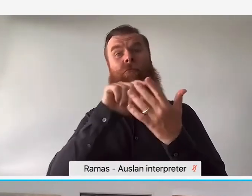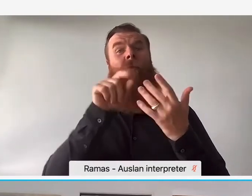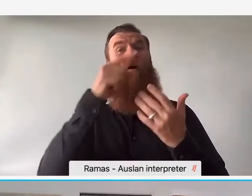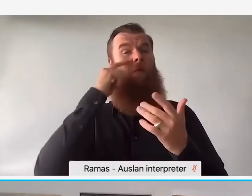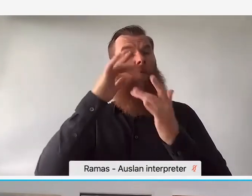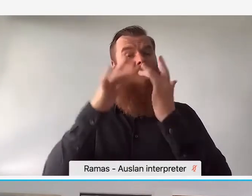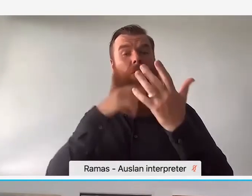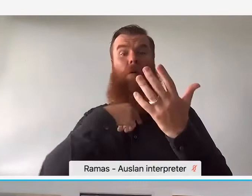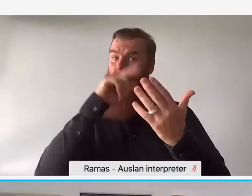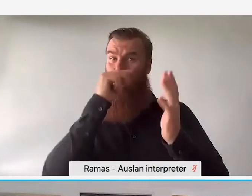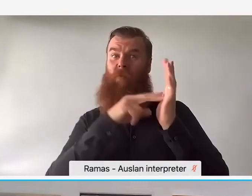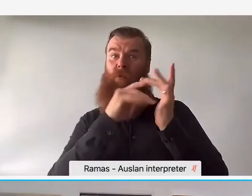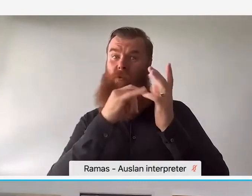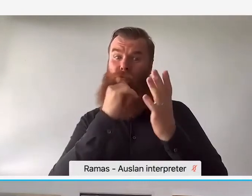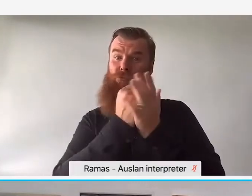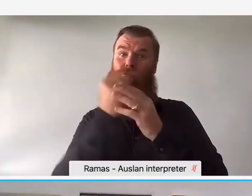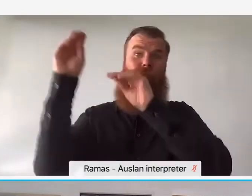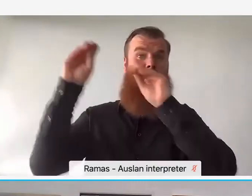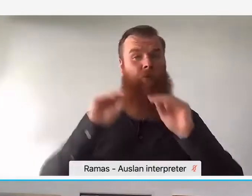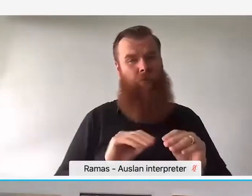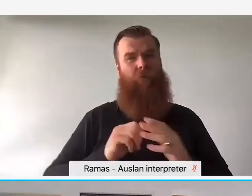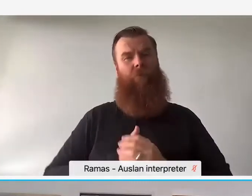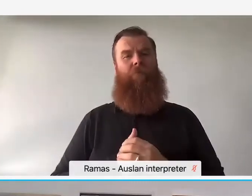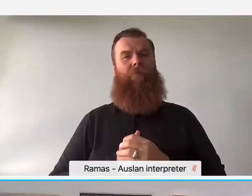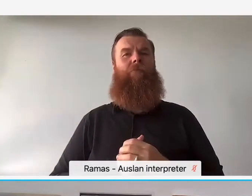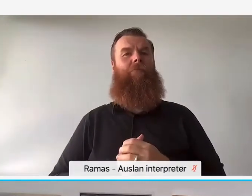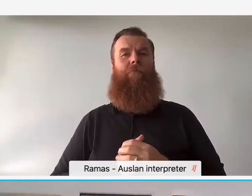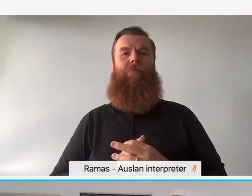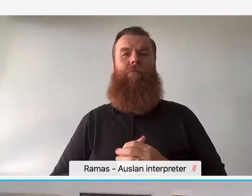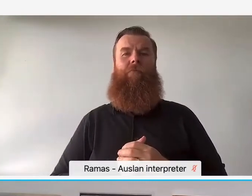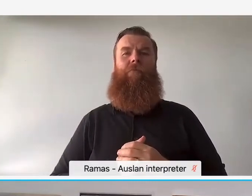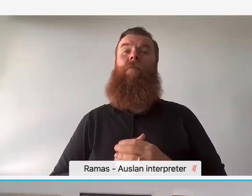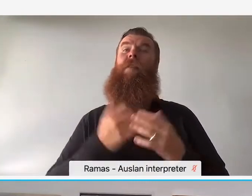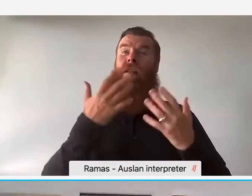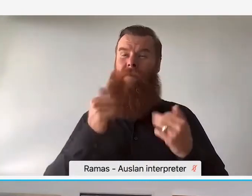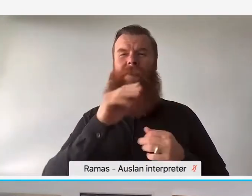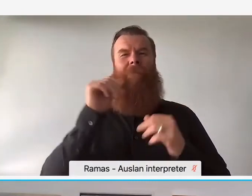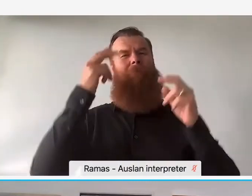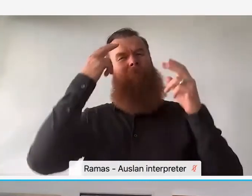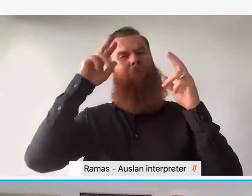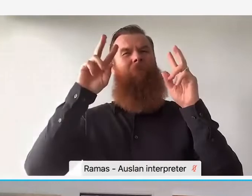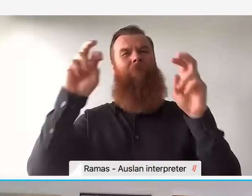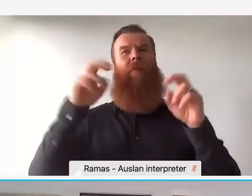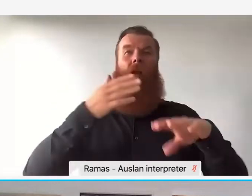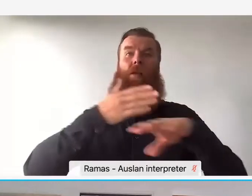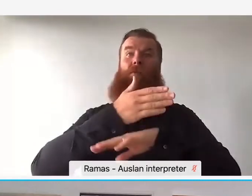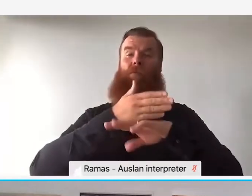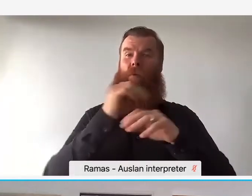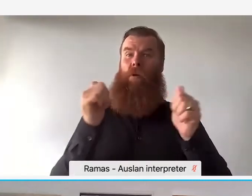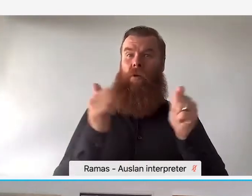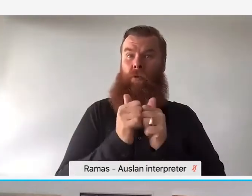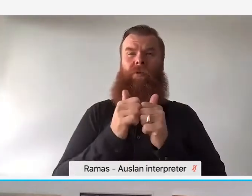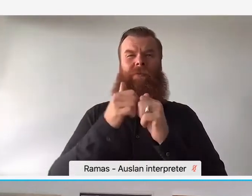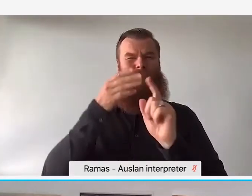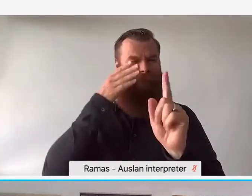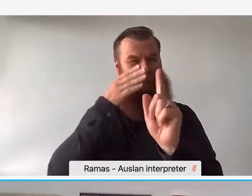skilled visa pathway program. Now, we also have something called labour agreements and designated area migration agreements. And for some of